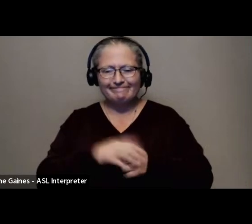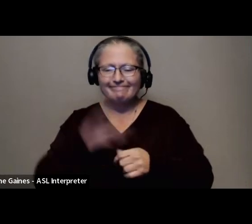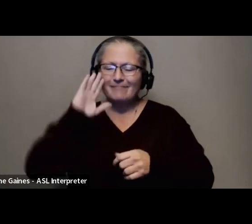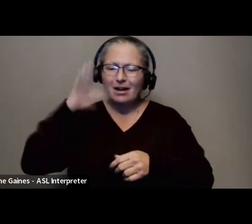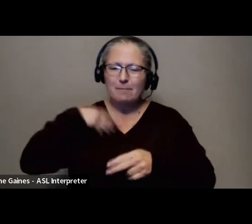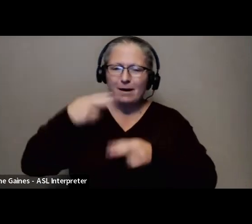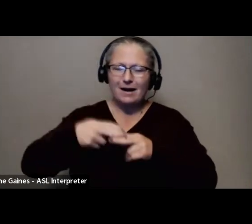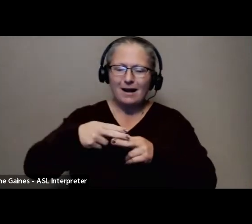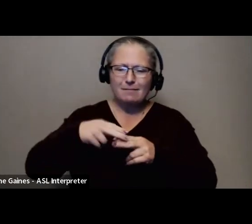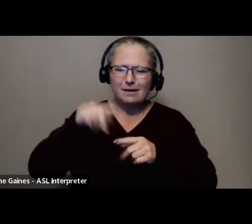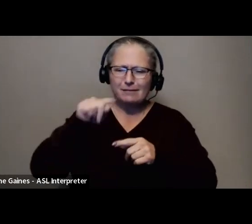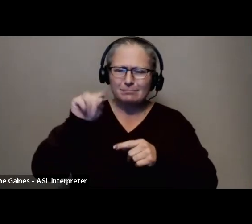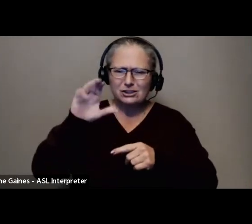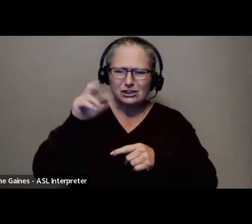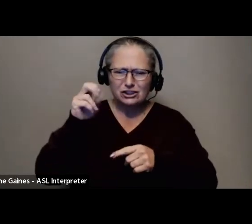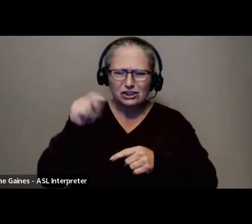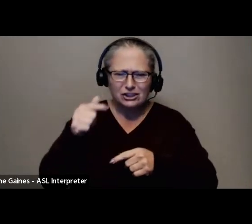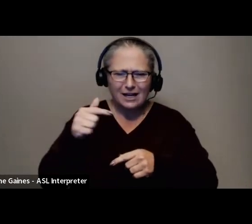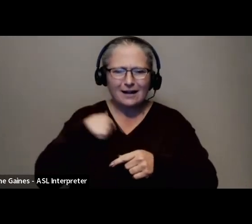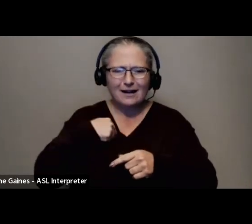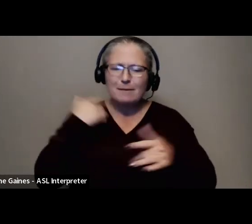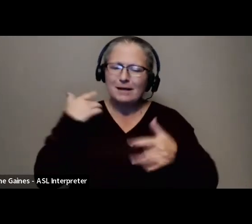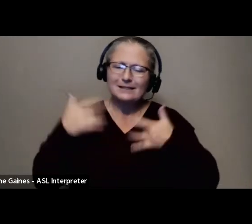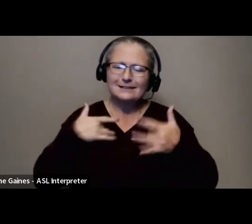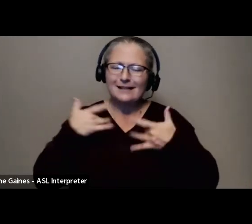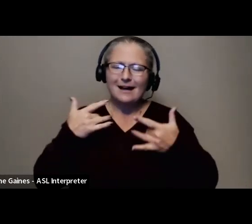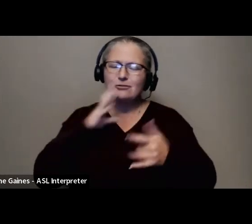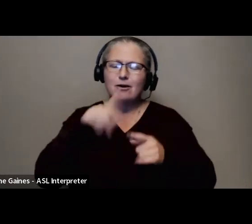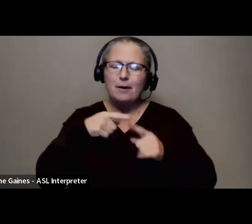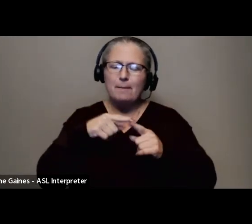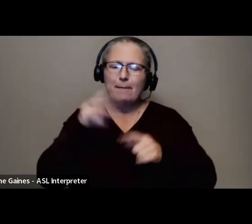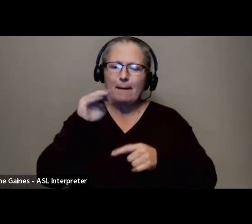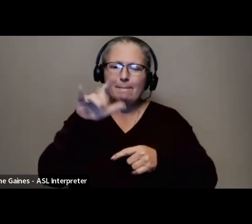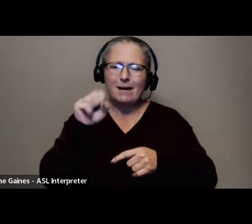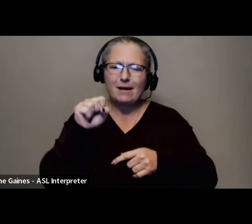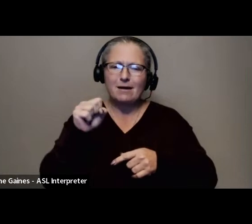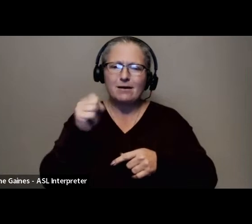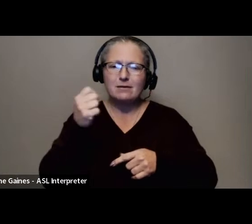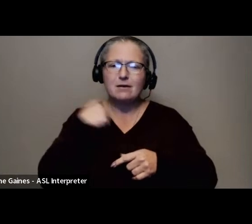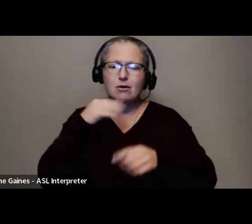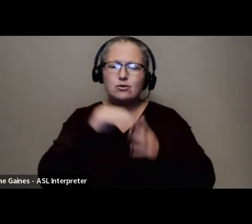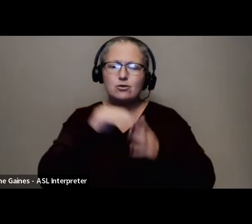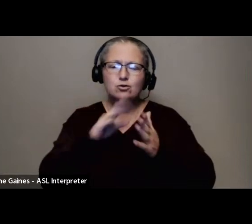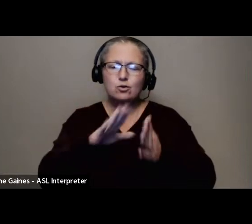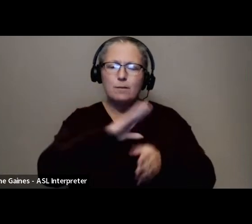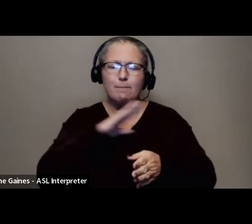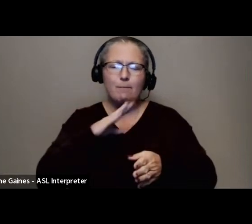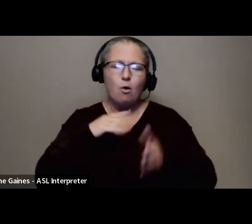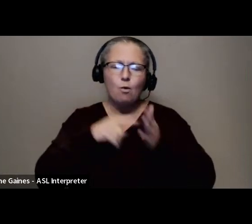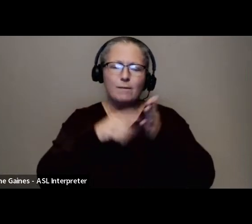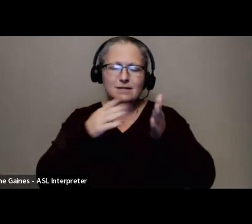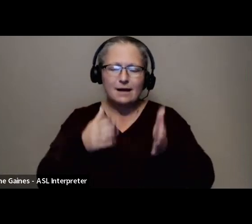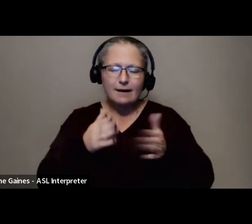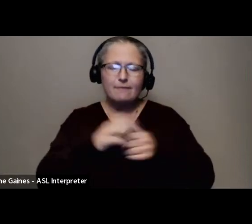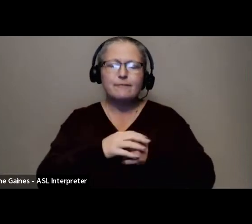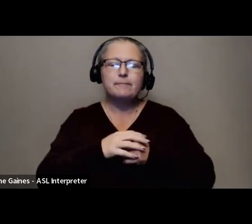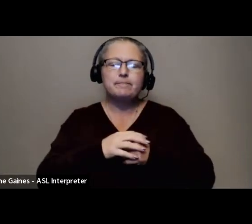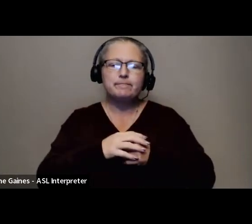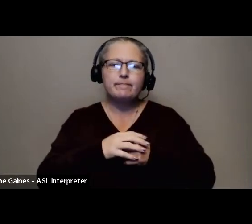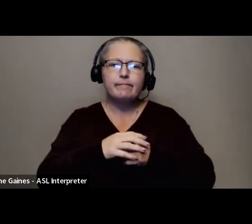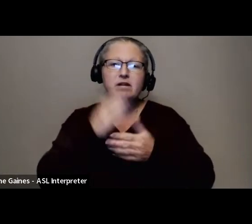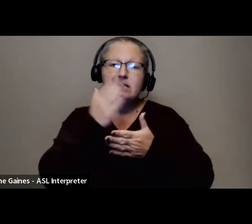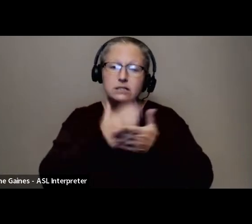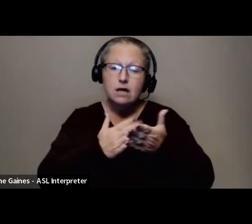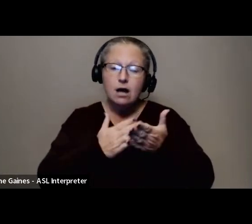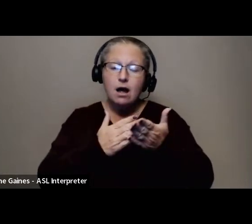Hi, my name is Reen Chang. I'm super excited to be able to talk more about Mills as one of the student board member representatives. Some things